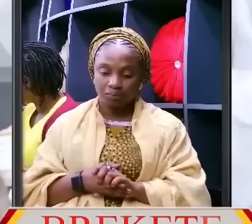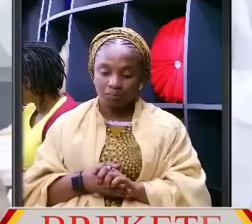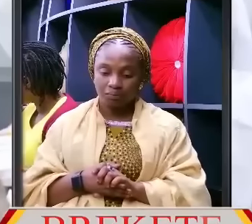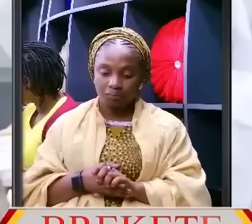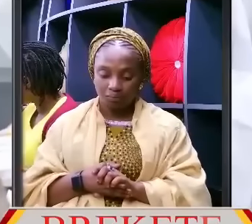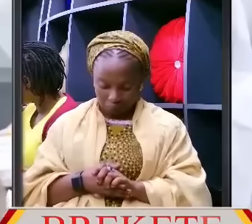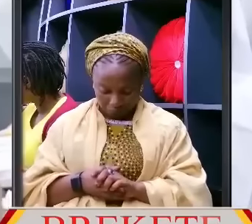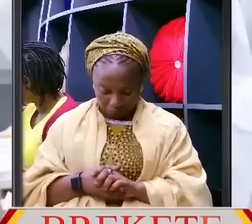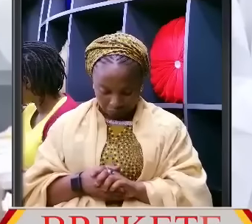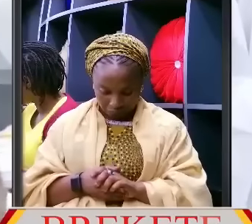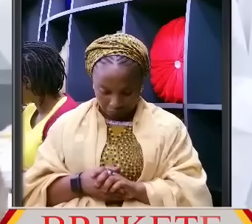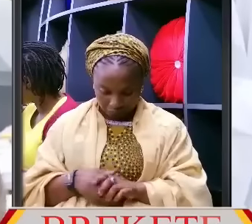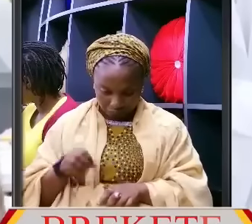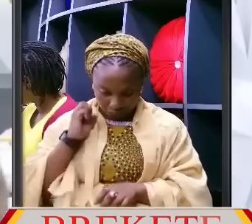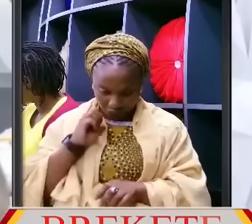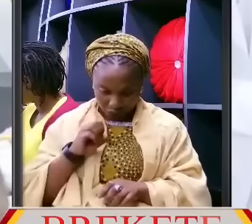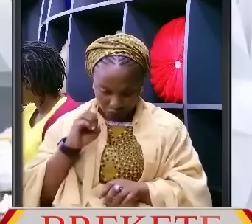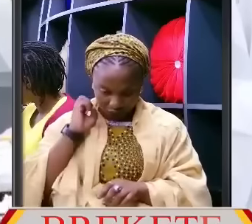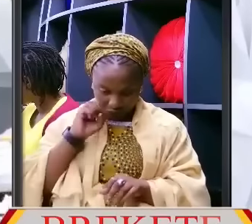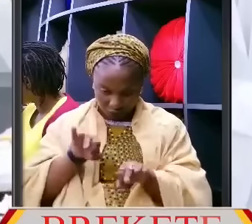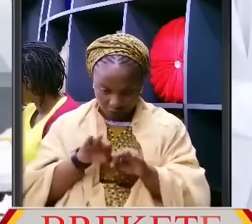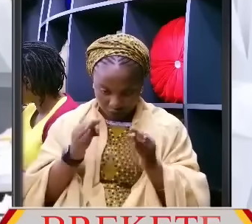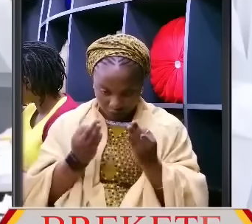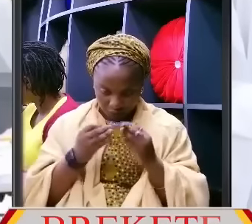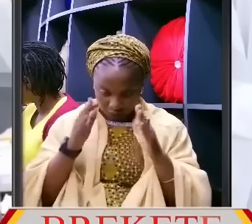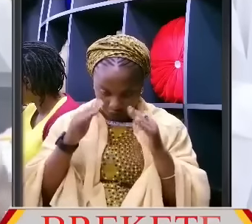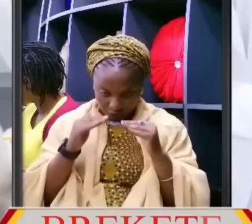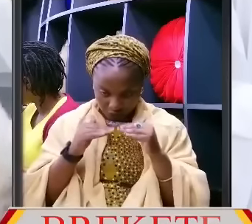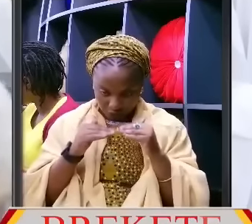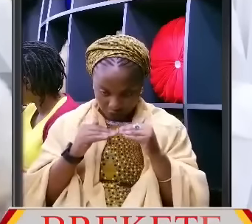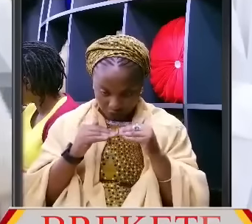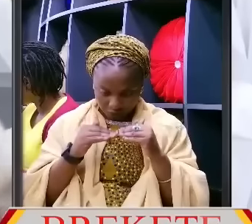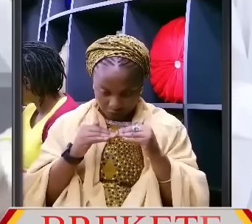My family house. Say the family house in question.